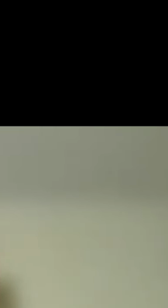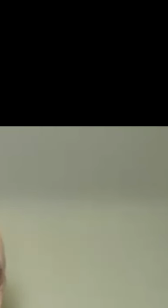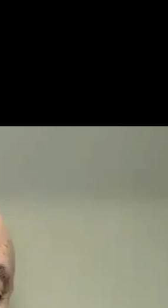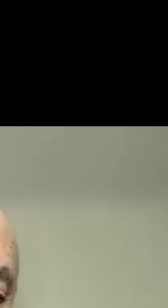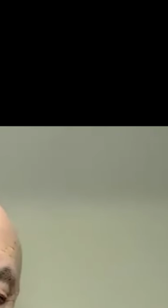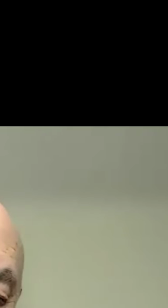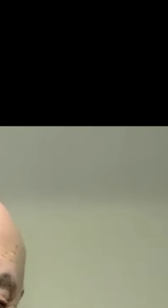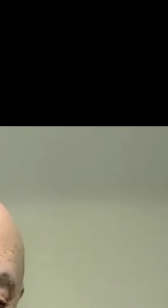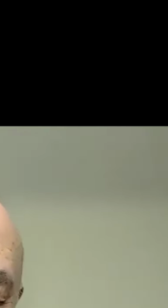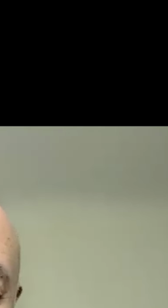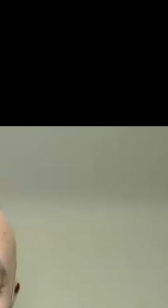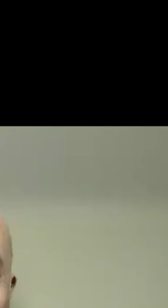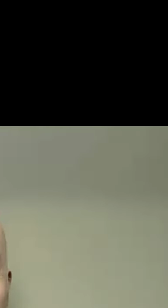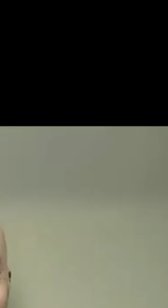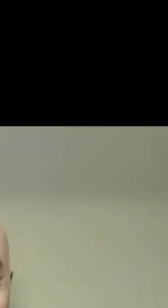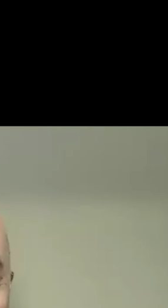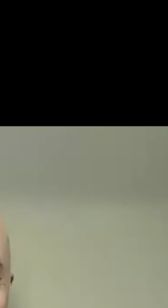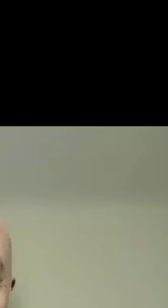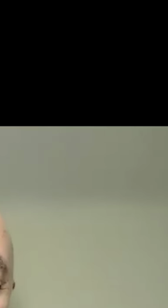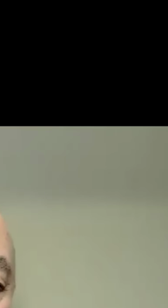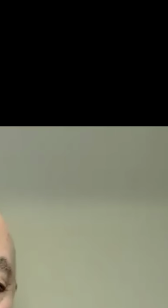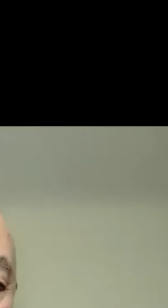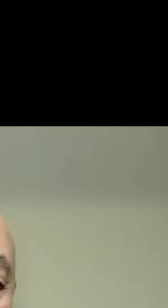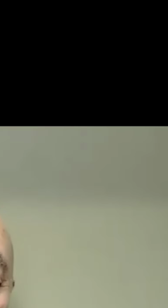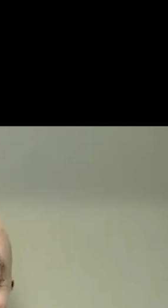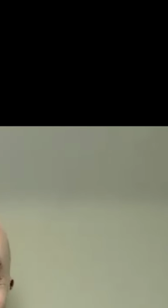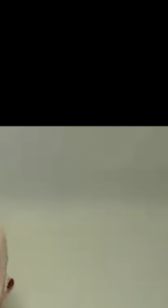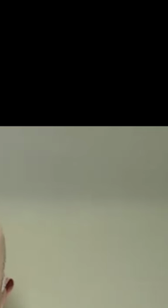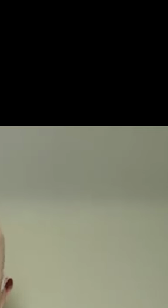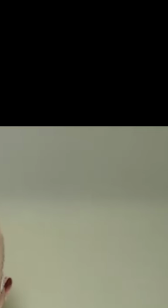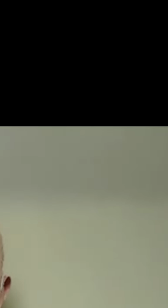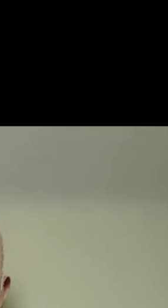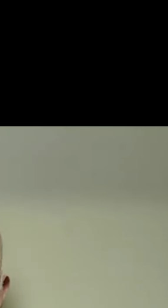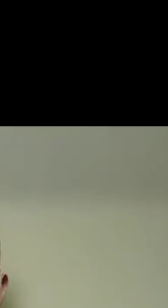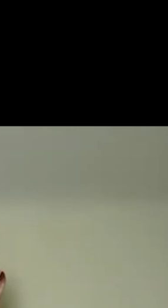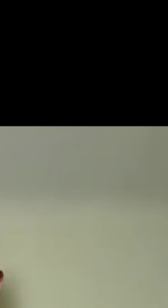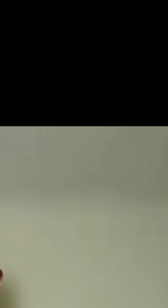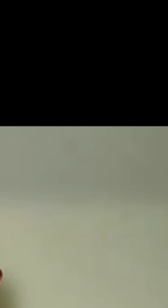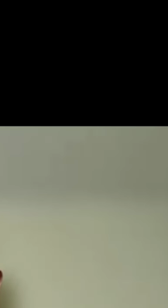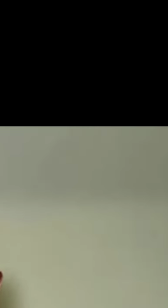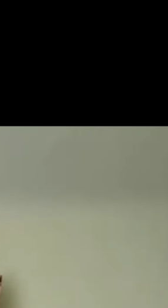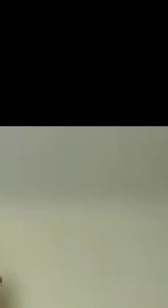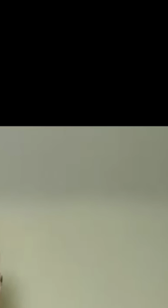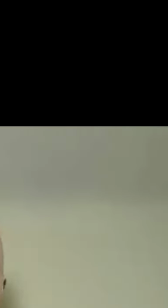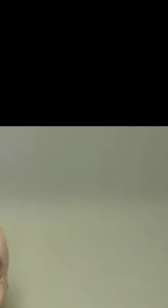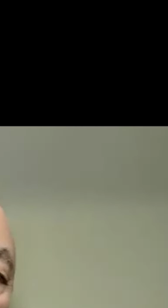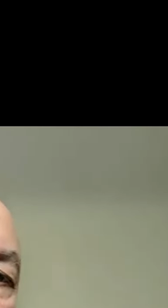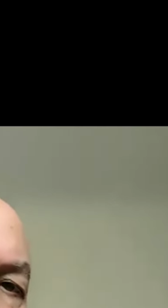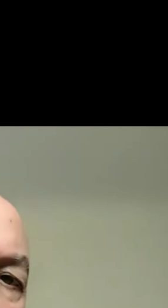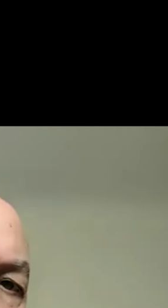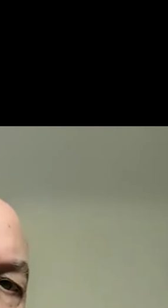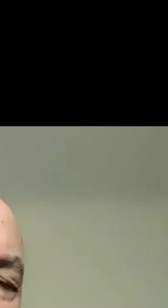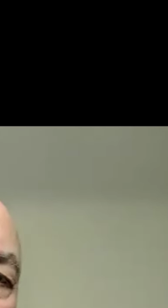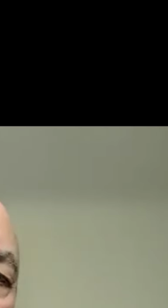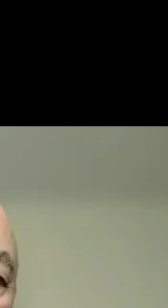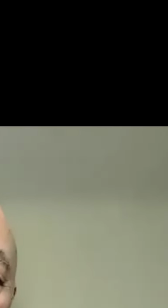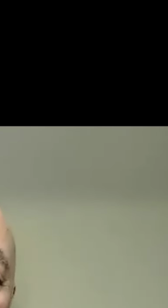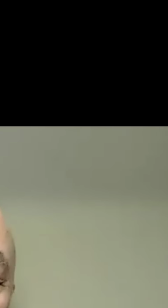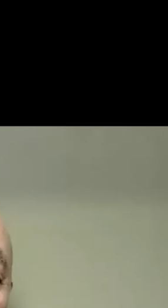for Training and Research. Having said that, let me tell you that my antecedent will be to